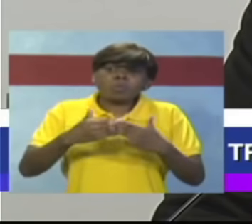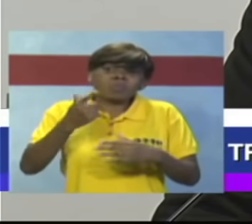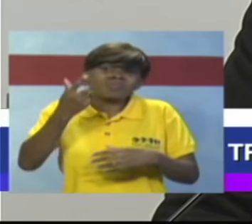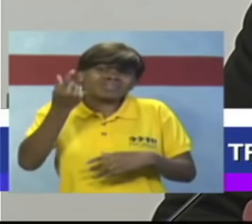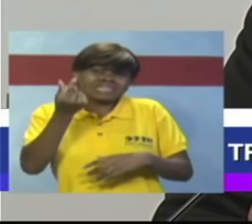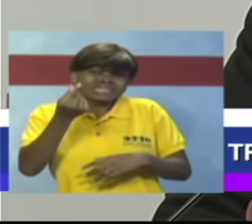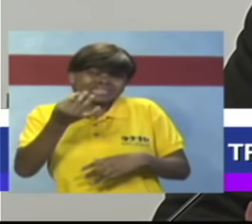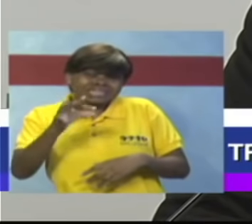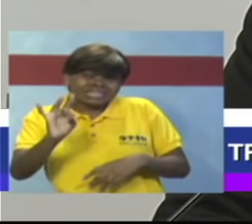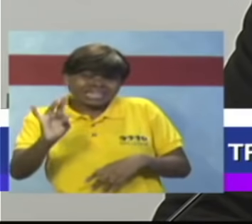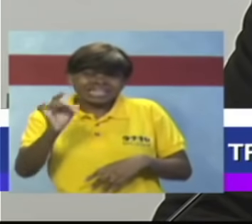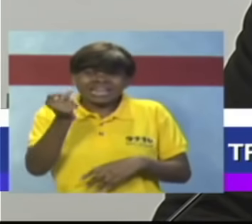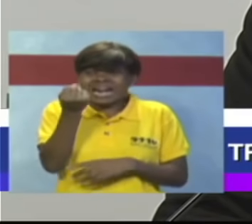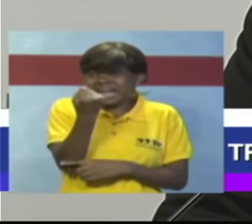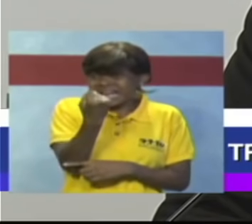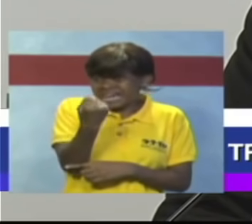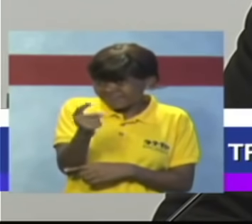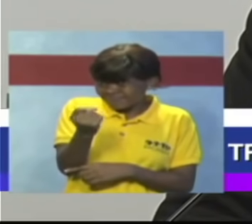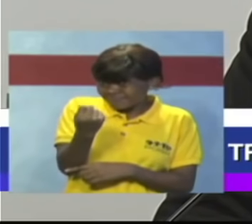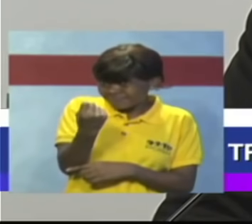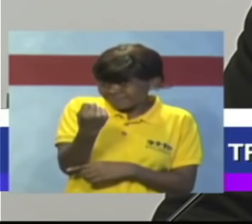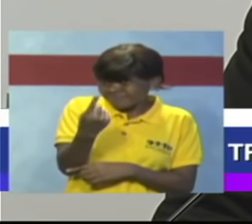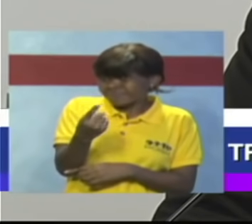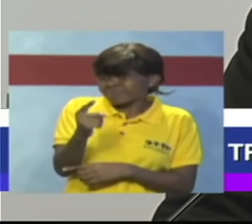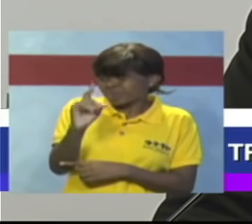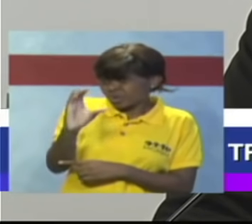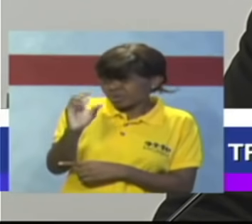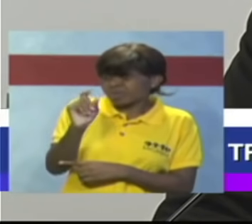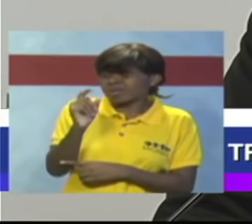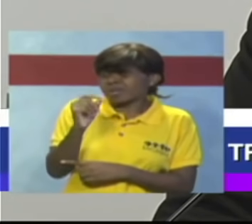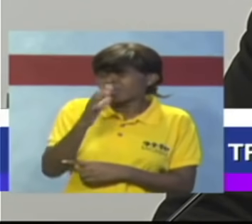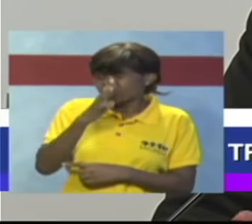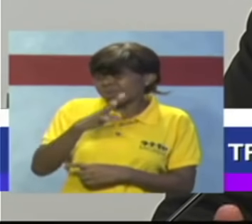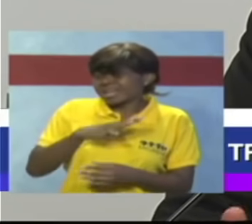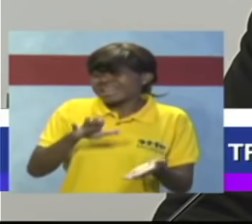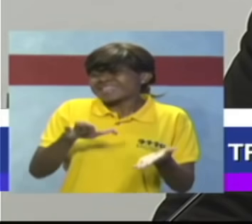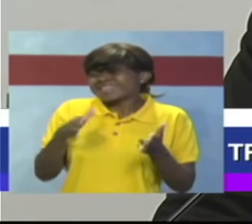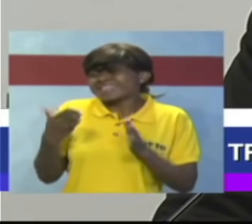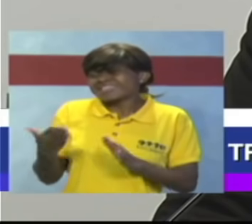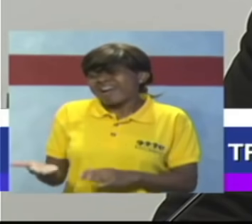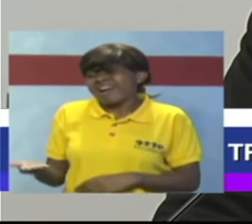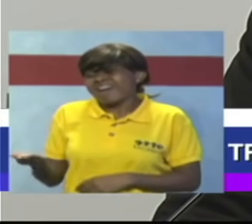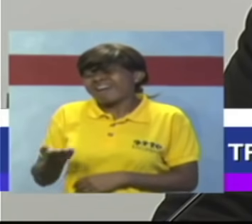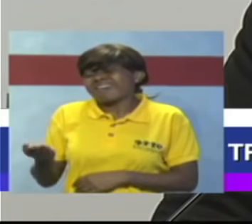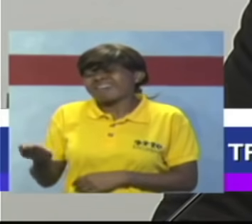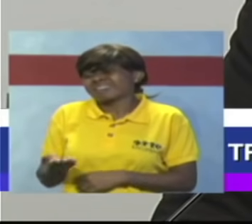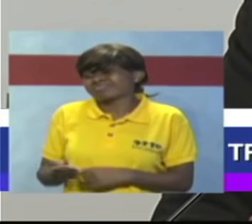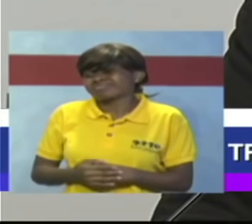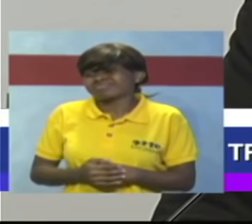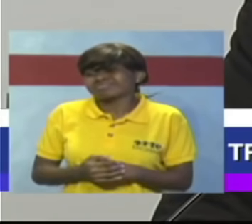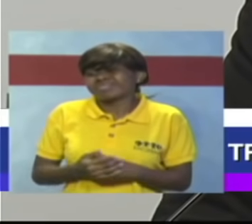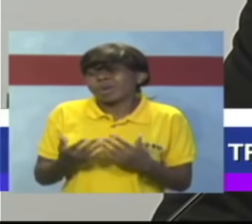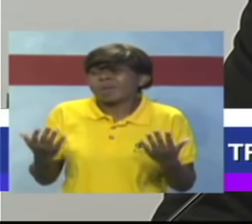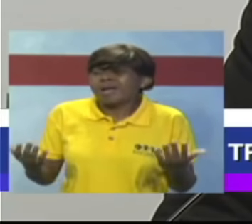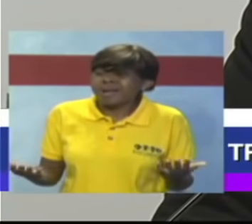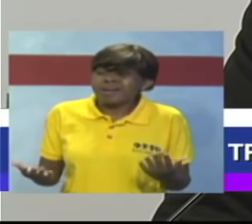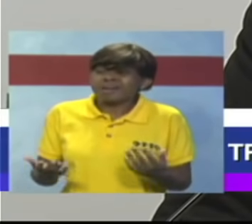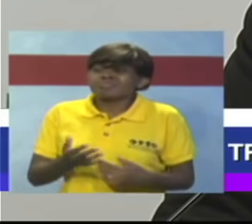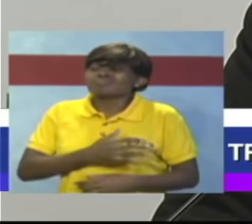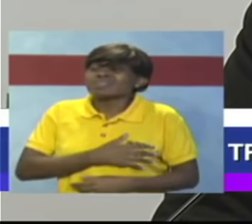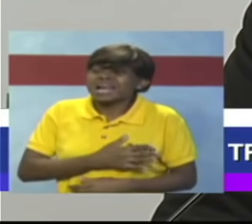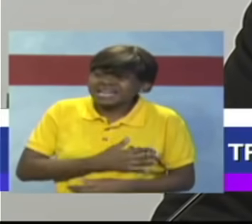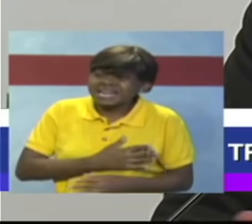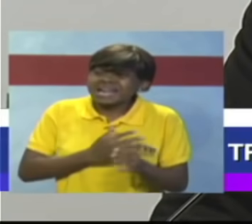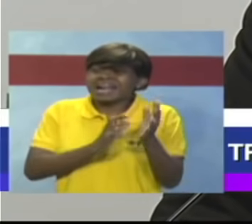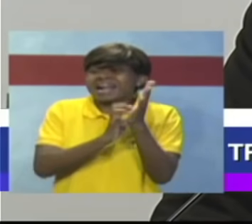1,100 women would have died from breast cancer, making it the #1 mortality from cancer in women for that